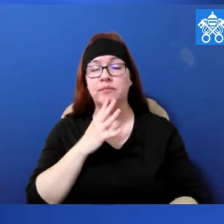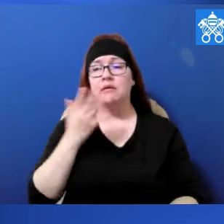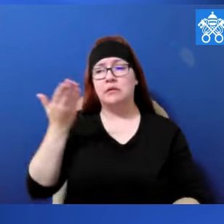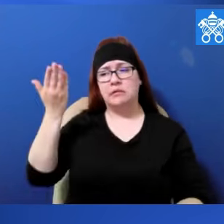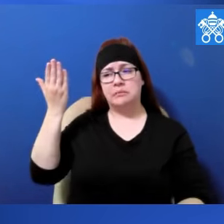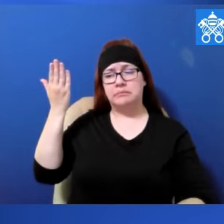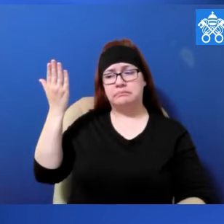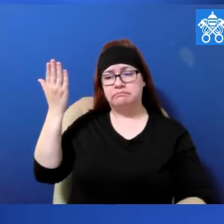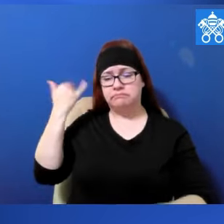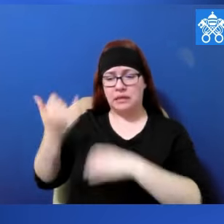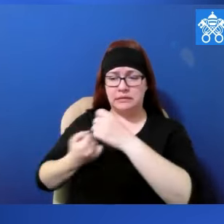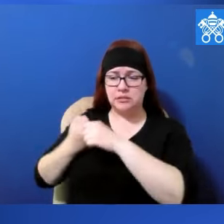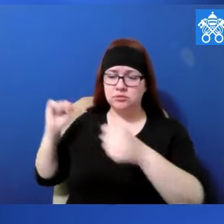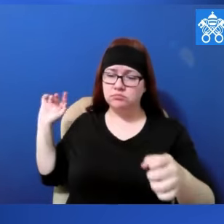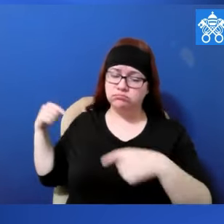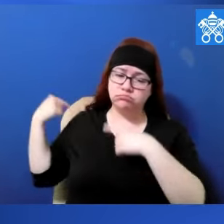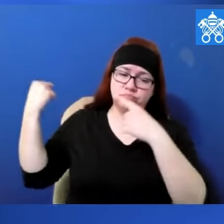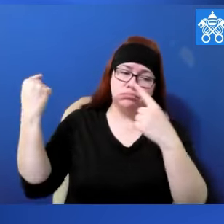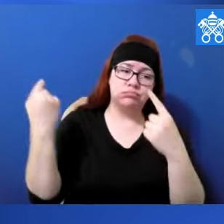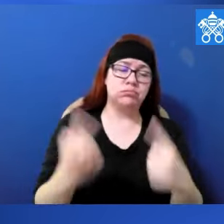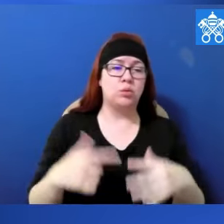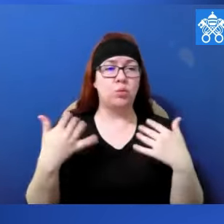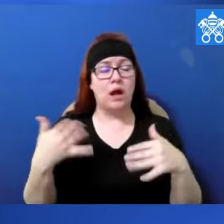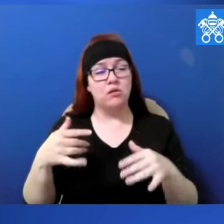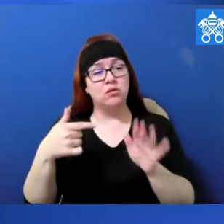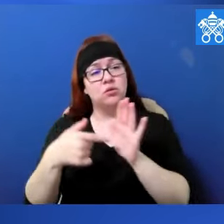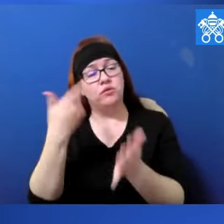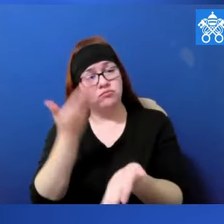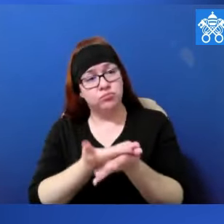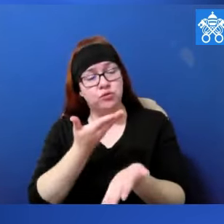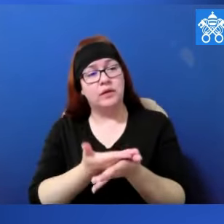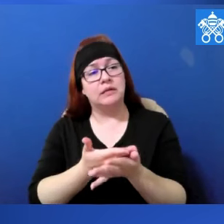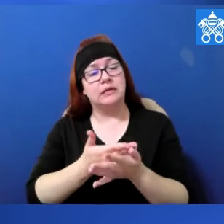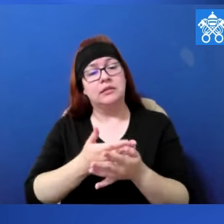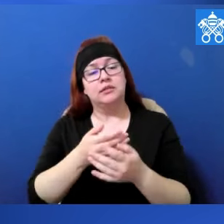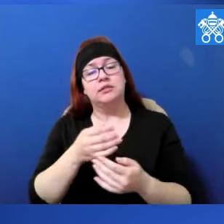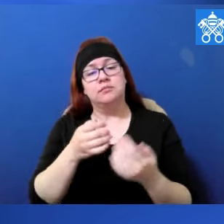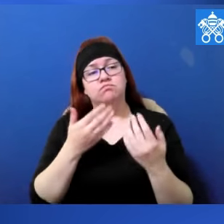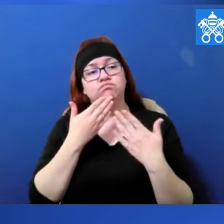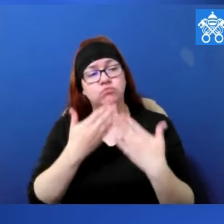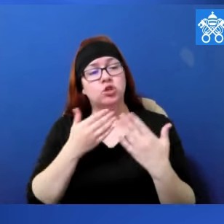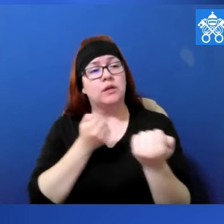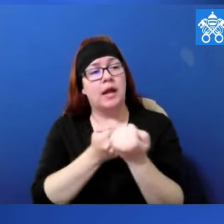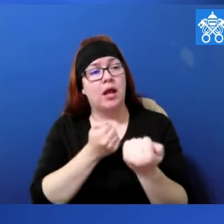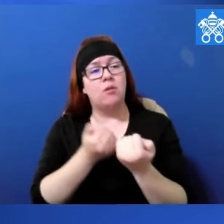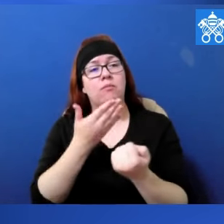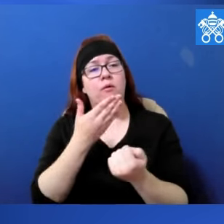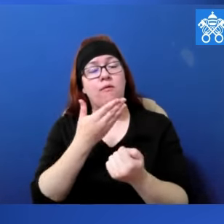few years, you have shown great Samaritan help and understanding for war refugees from